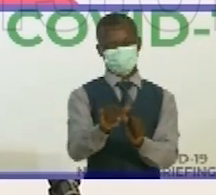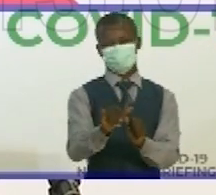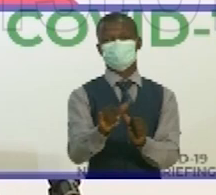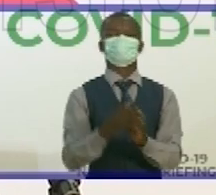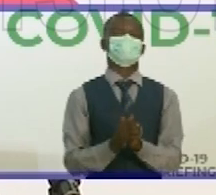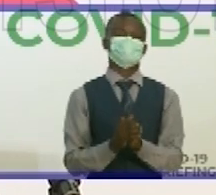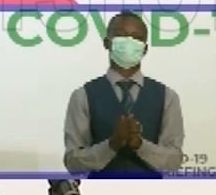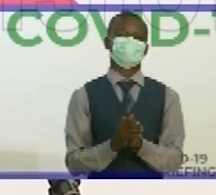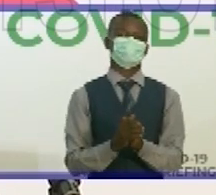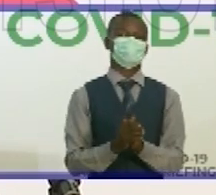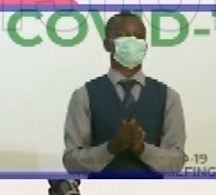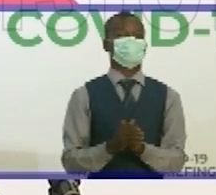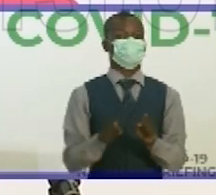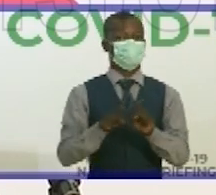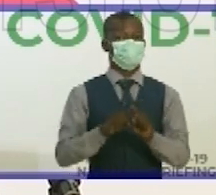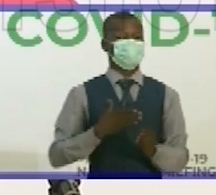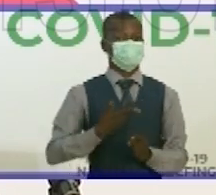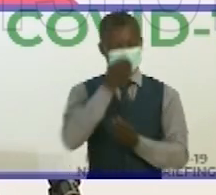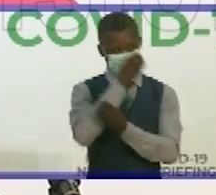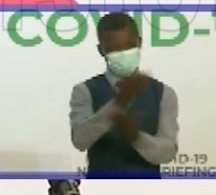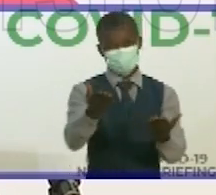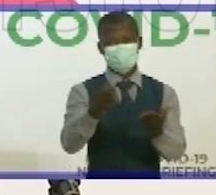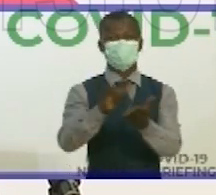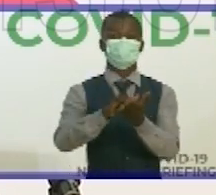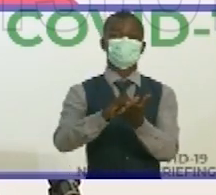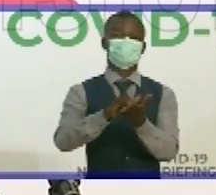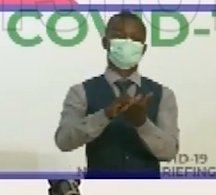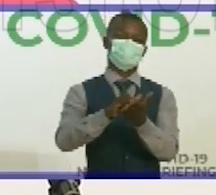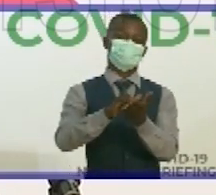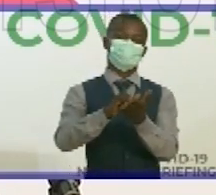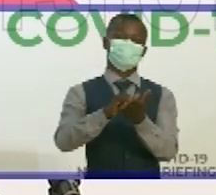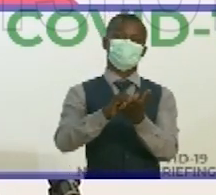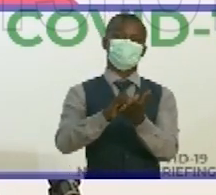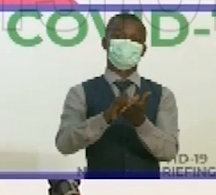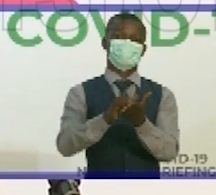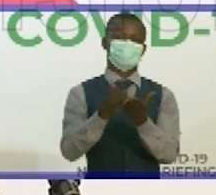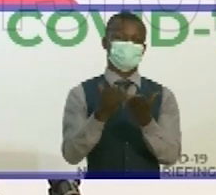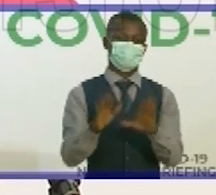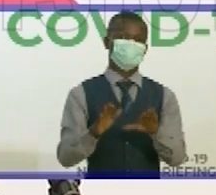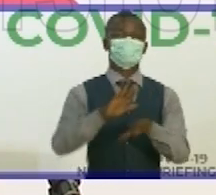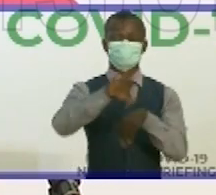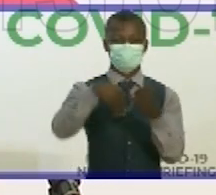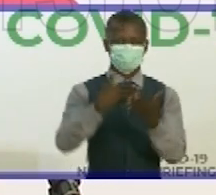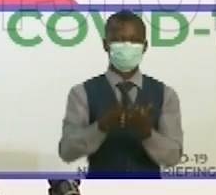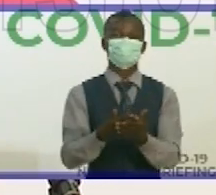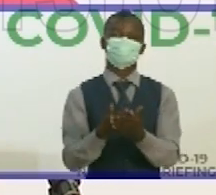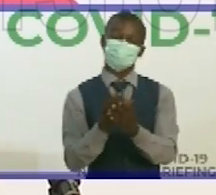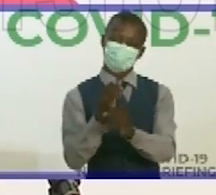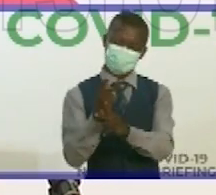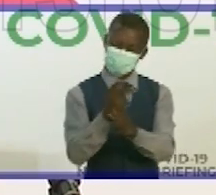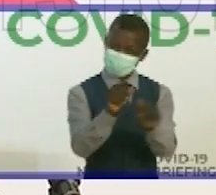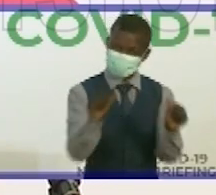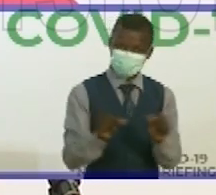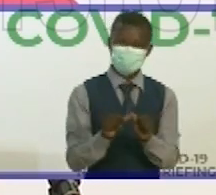I'm also pleased to inform you that having successfully taken all precautionary measures